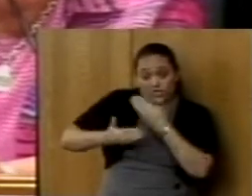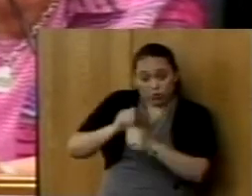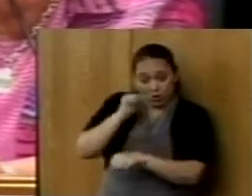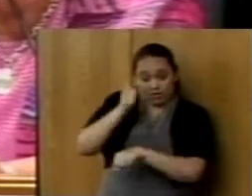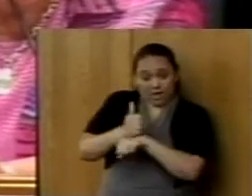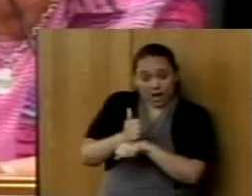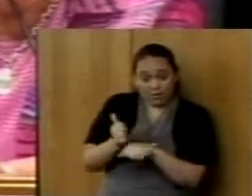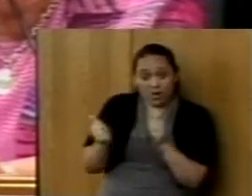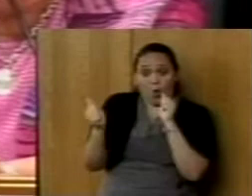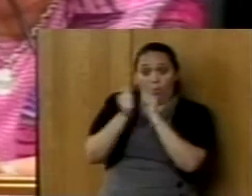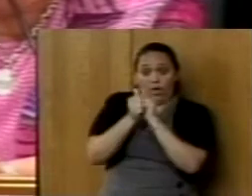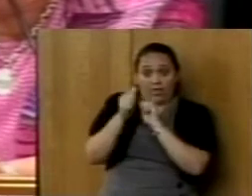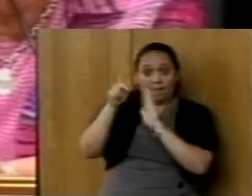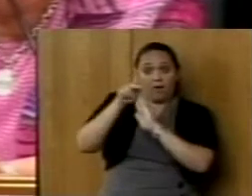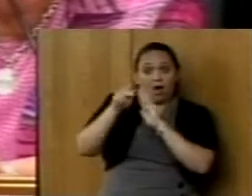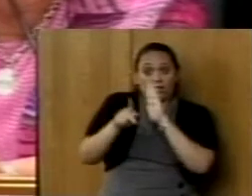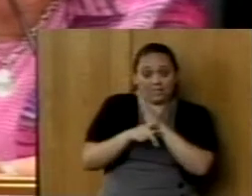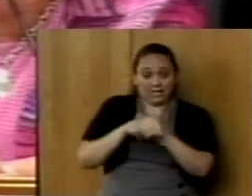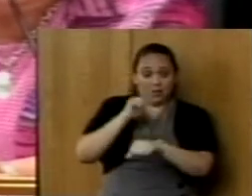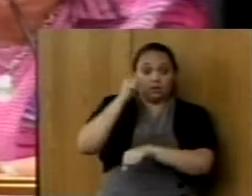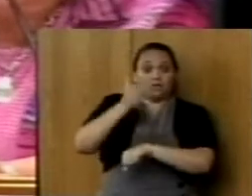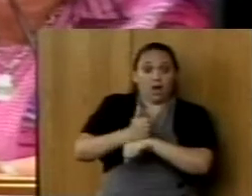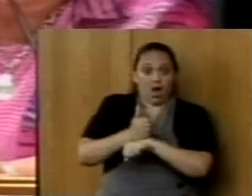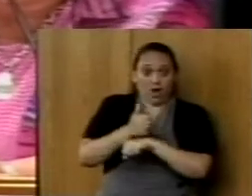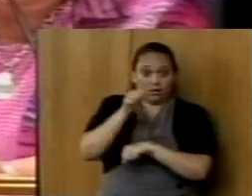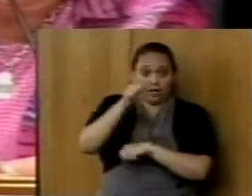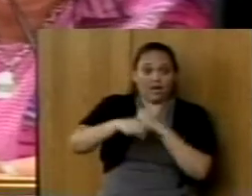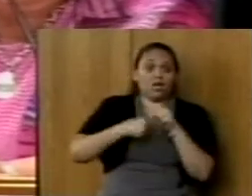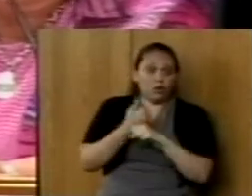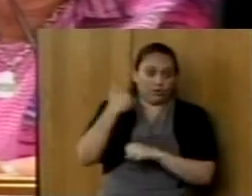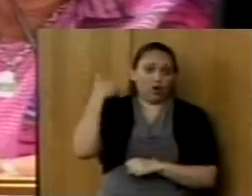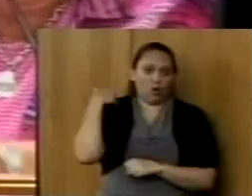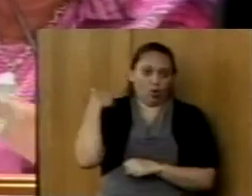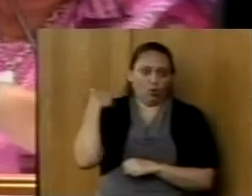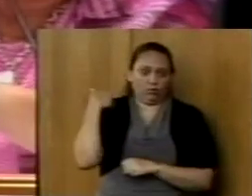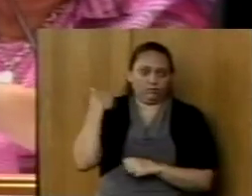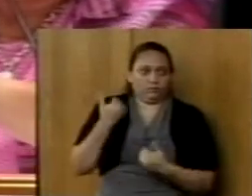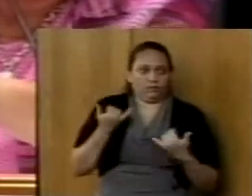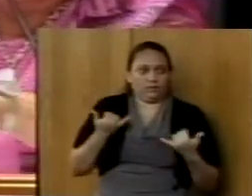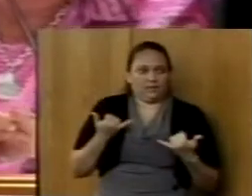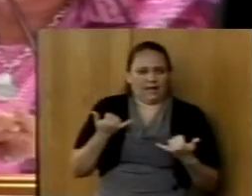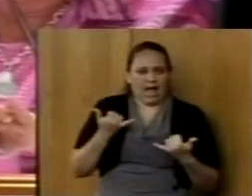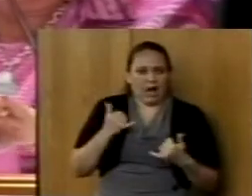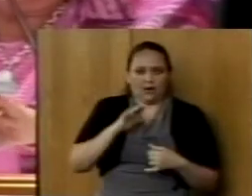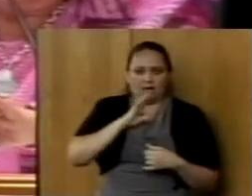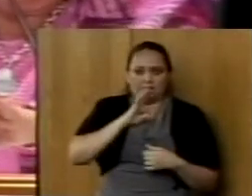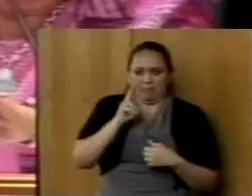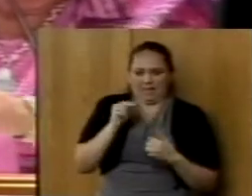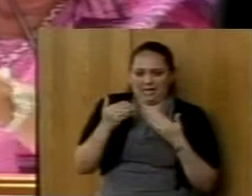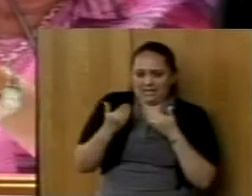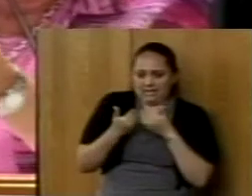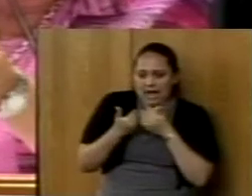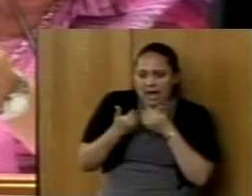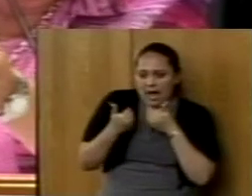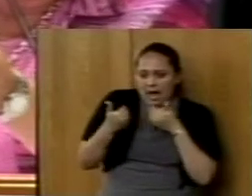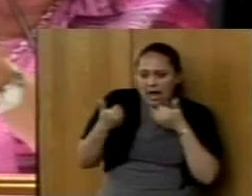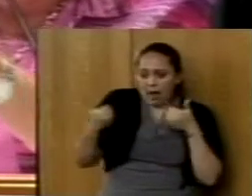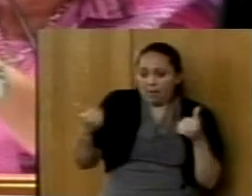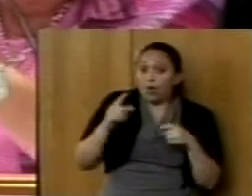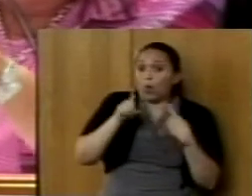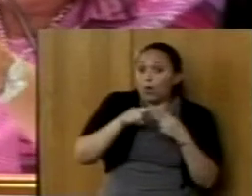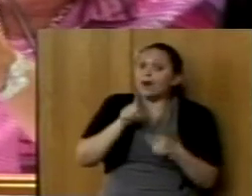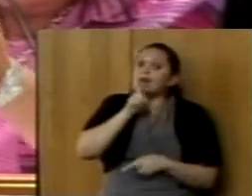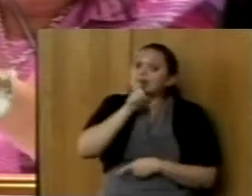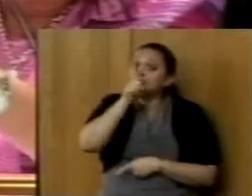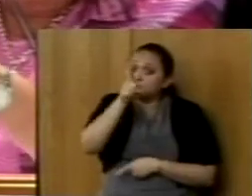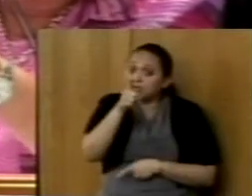established with a policy that was established 10 years ago, and now it's been kind of separated, when in essence it